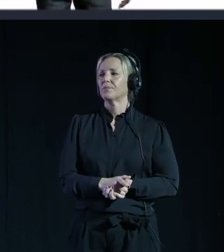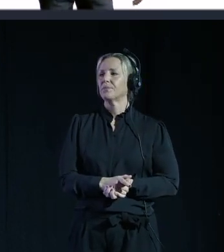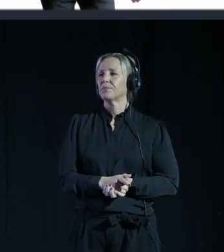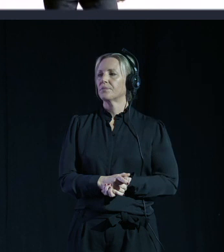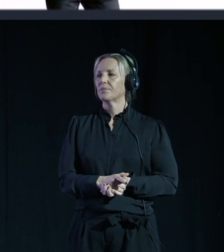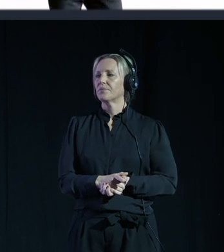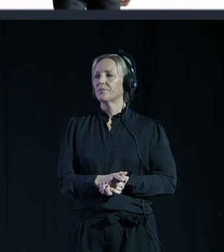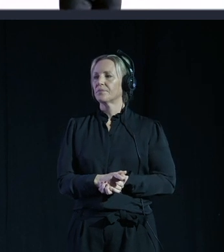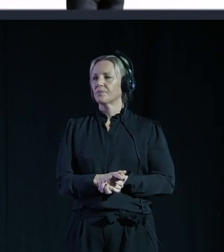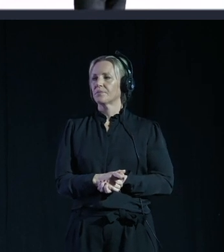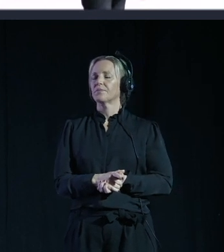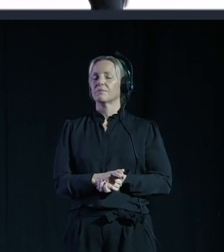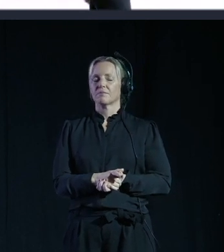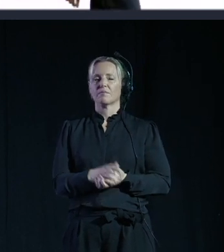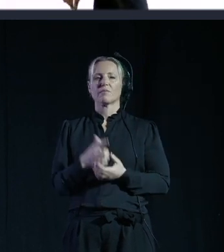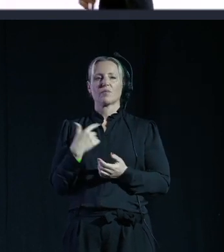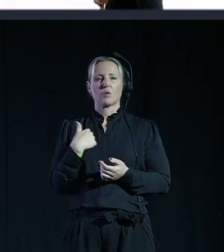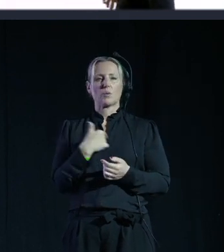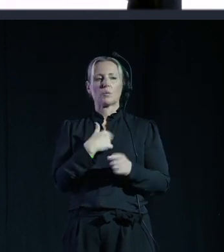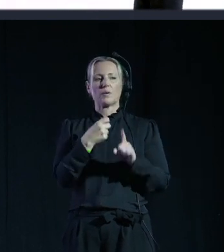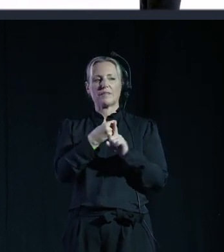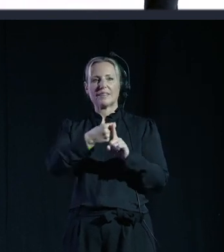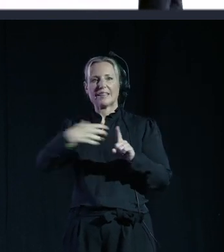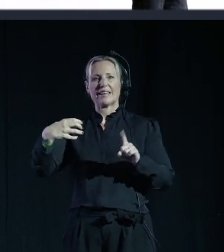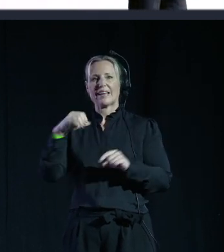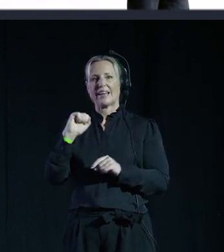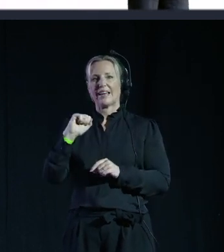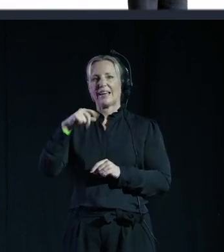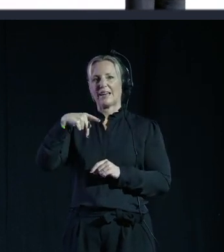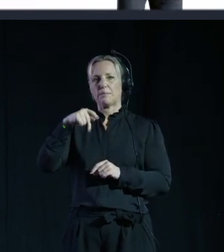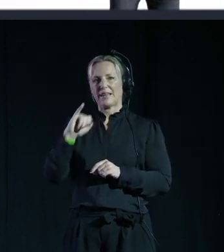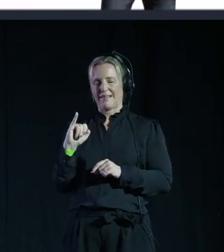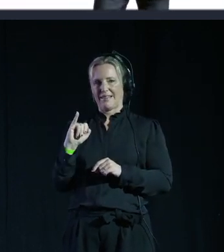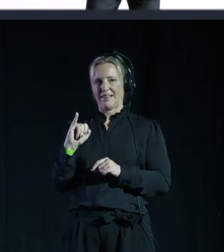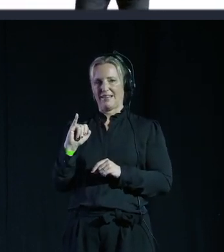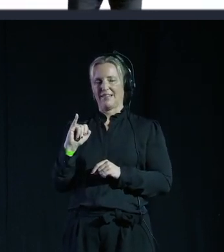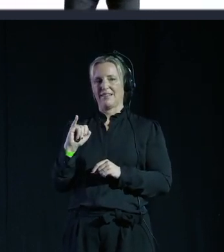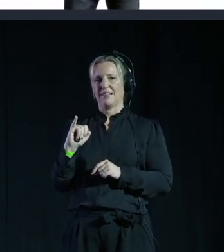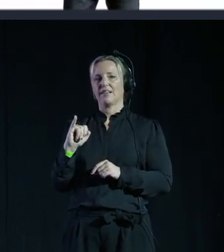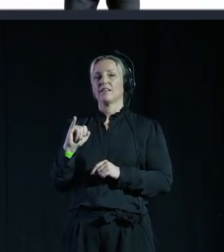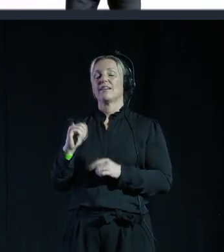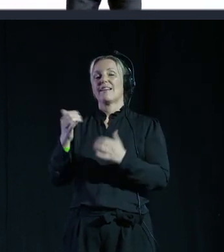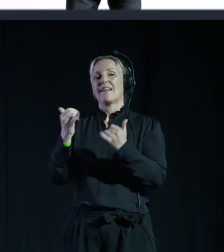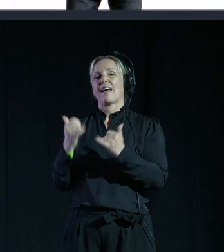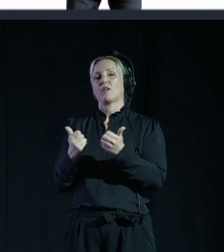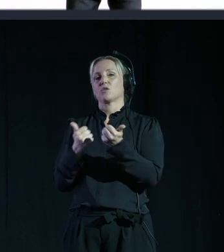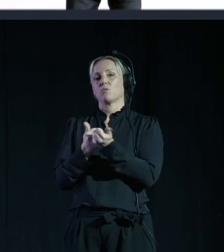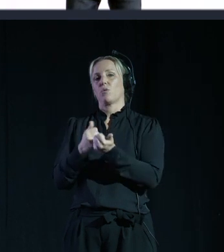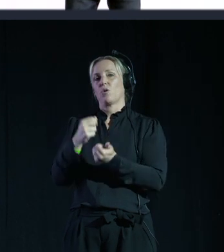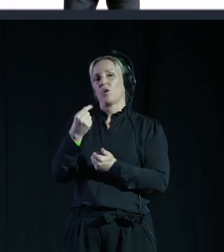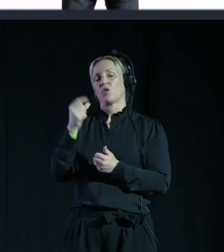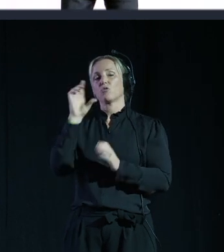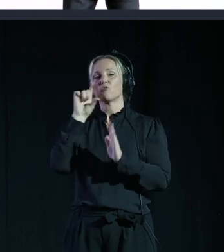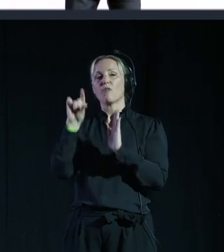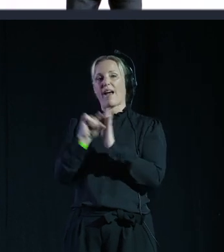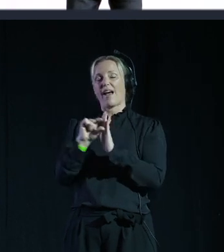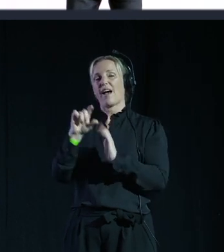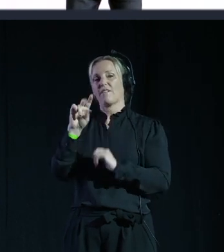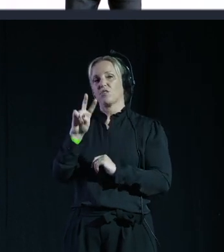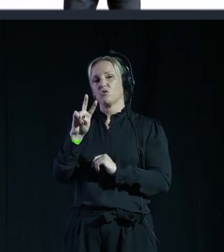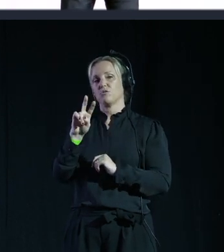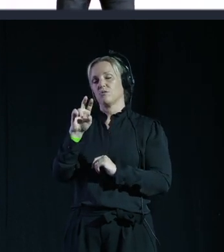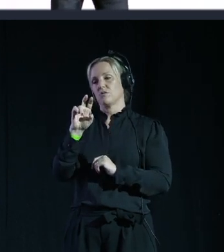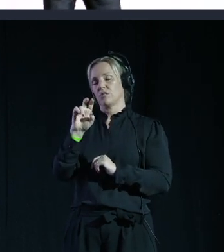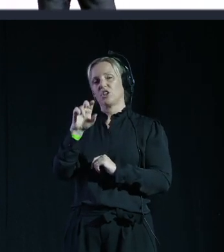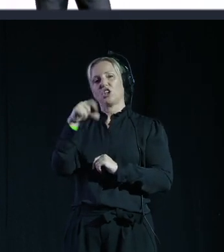We've also expanded the APIs. So besides JDBC, we now are supporting GraphQL and Apache Arrow. These are frameworks